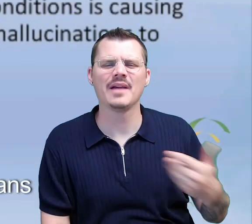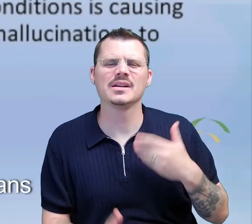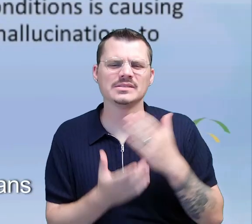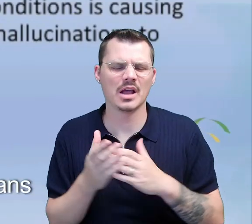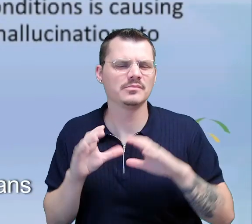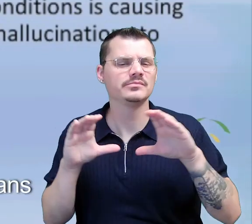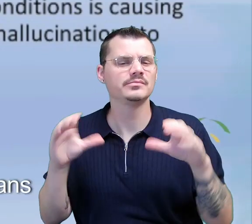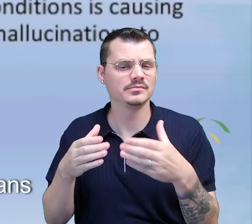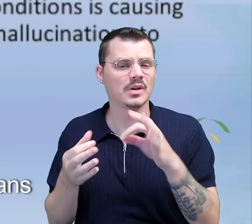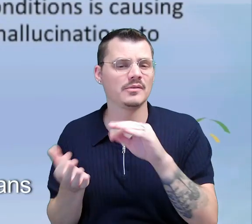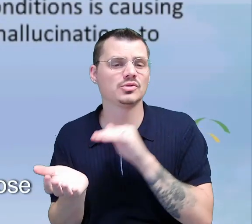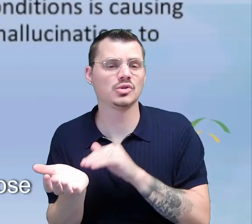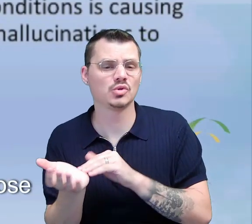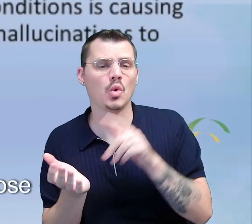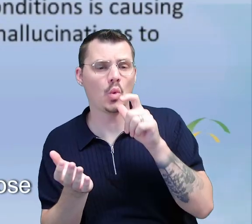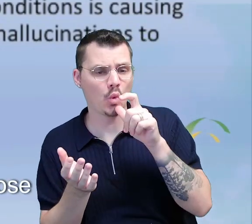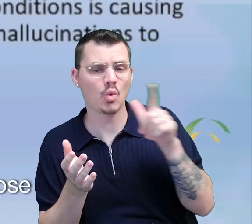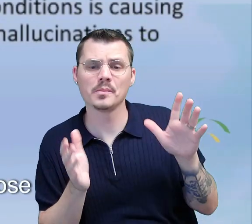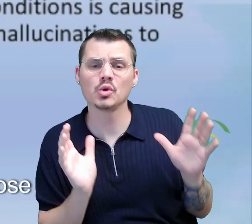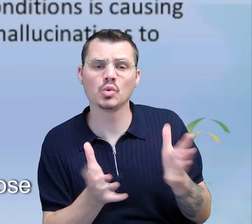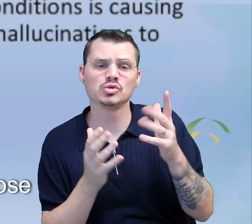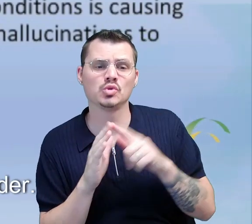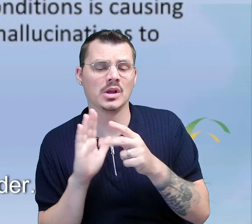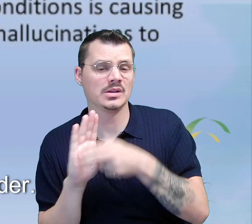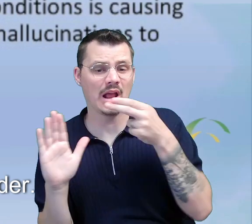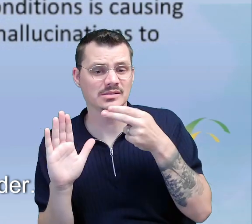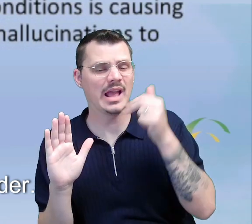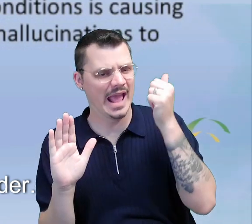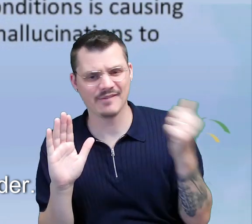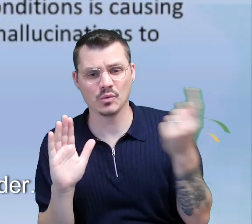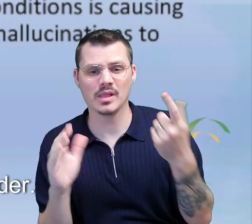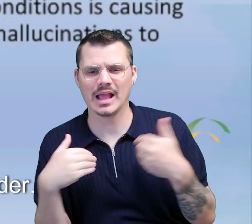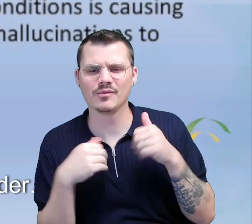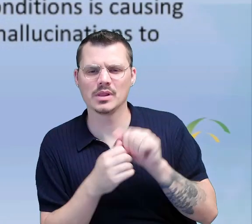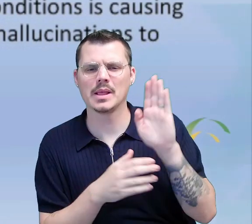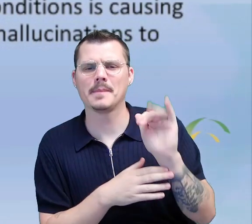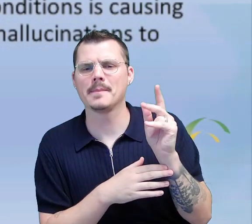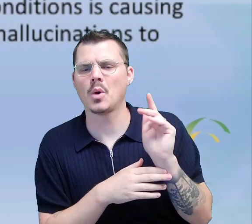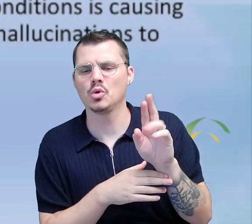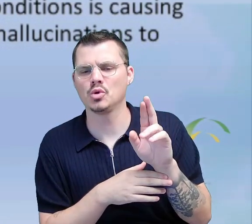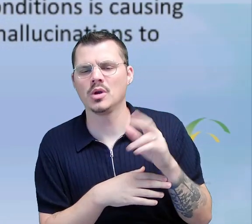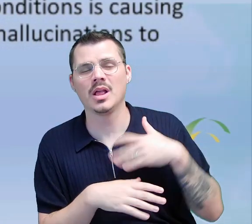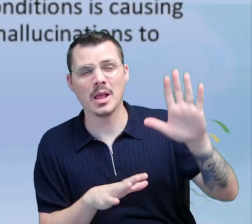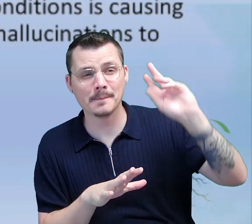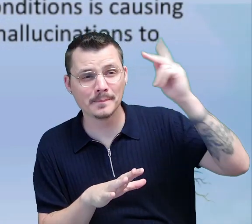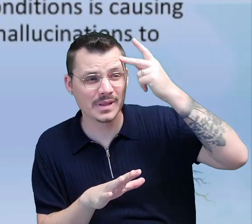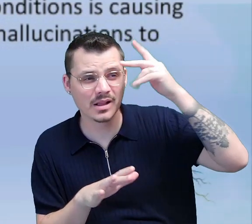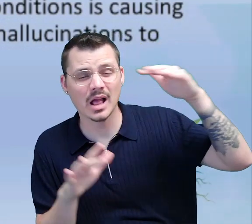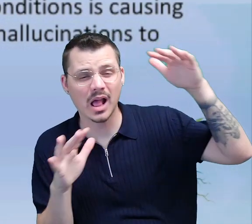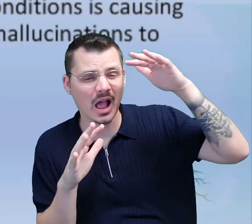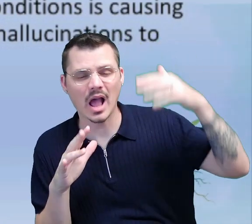There's a certain subgroup of clinicians who are being encouraged to diagnose everyone they see with bipolar disorder. I will spare you